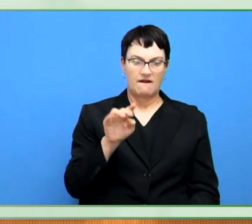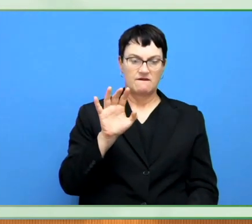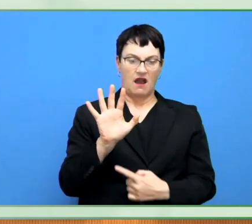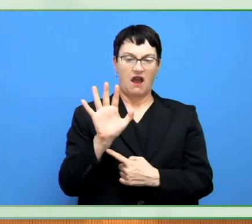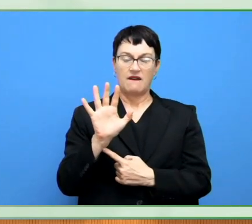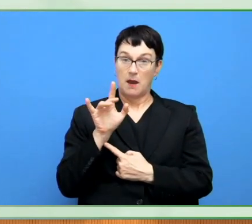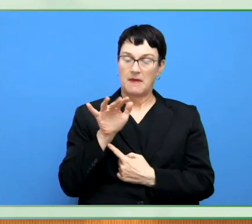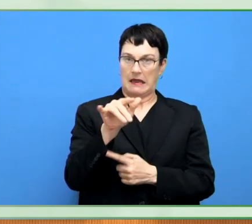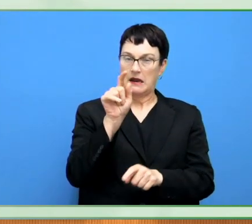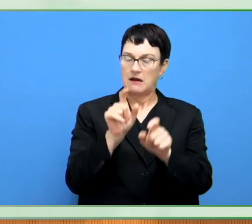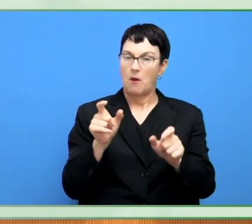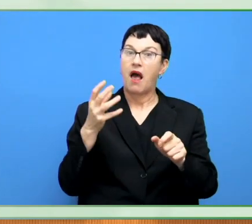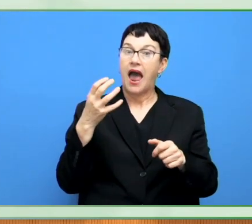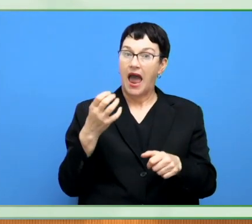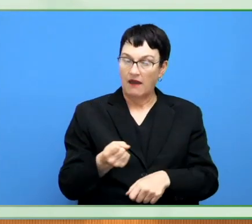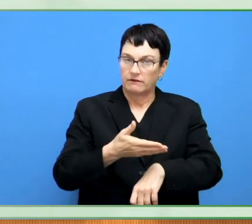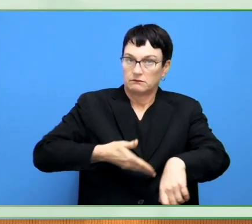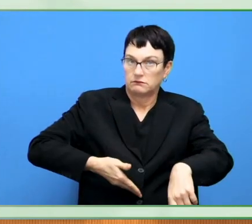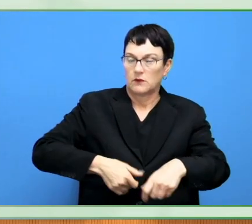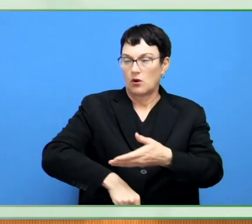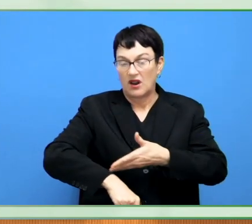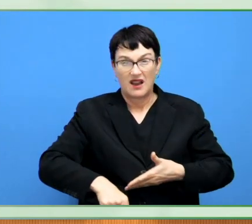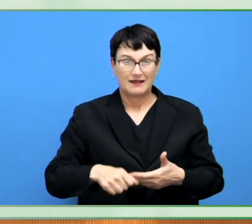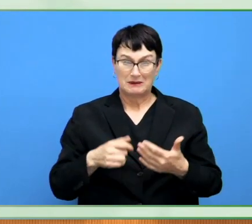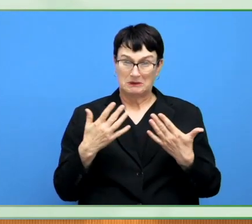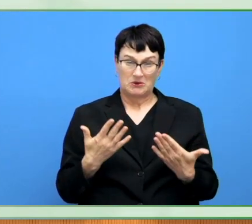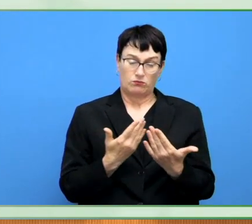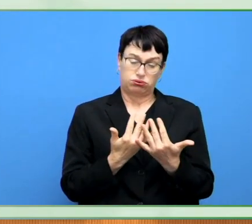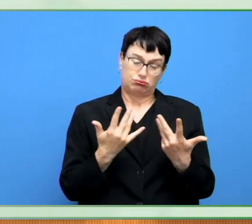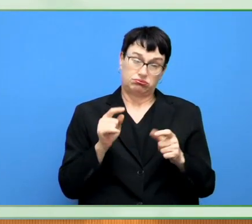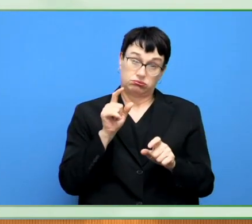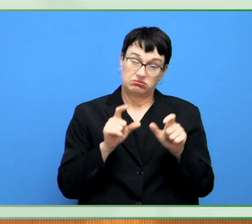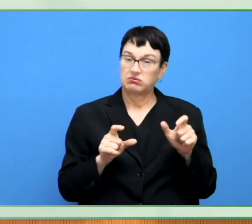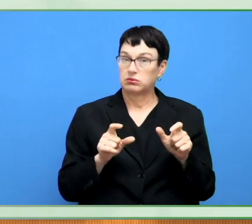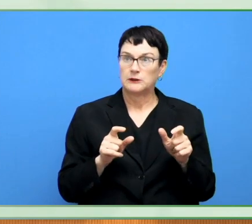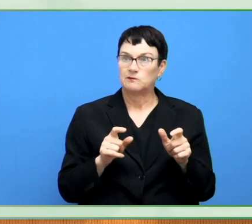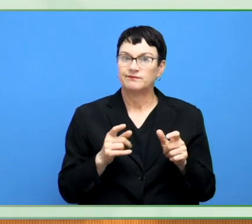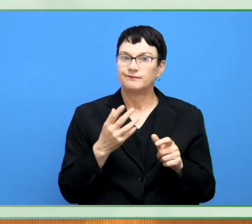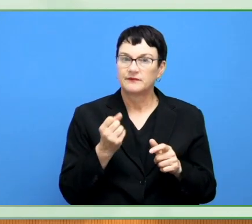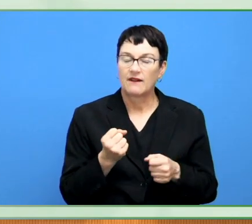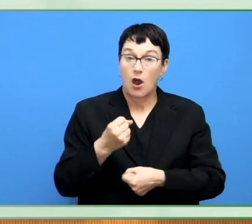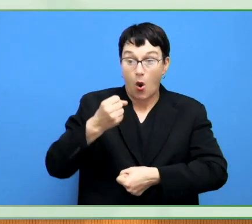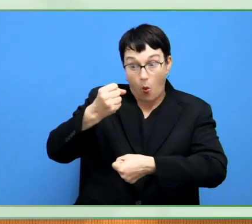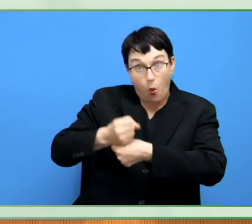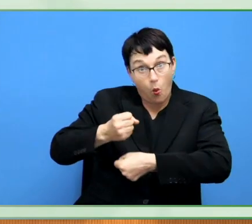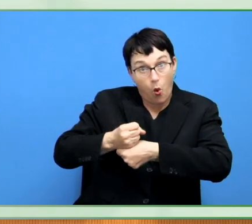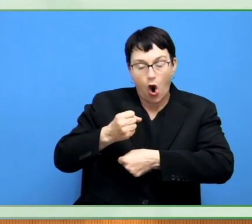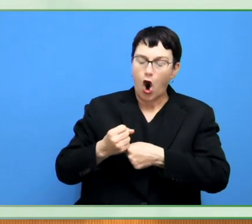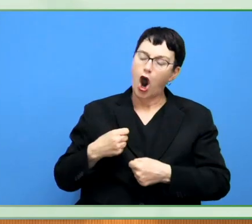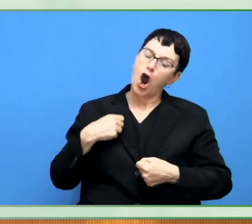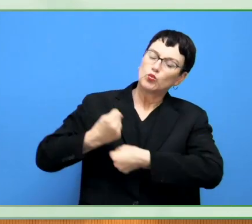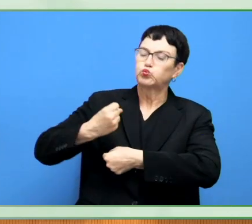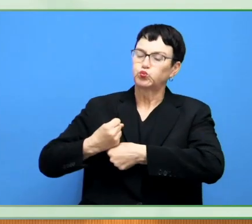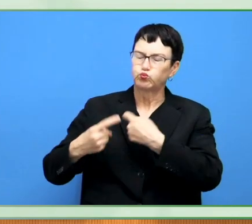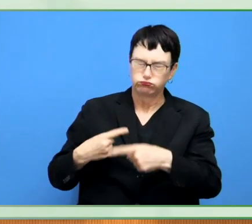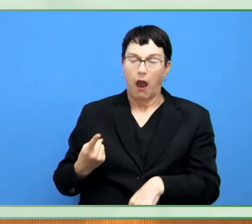cases reported to the Ministry of Labor of people who have lost their hand because of work-related scenarios. But you must consider that in